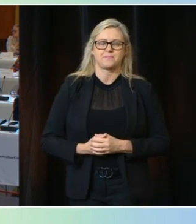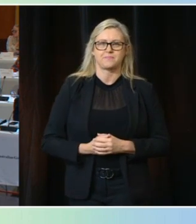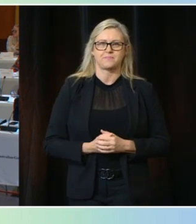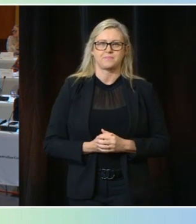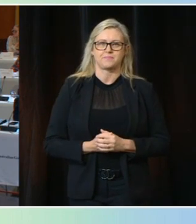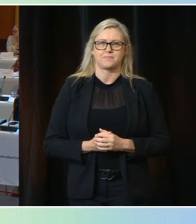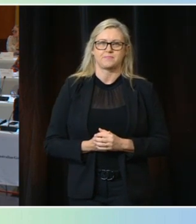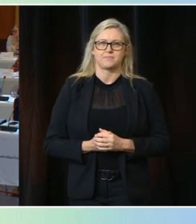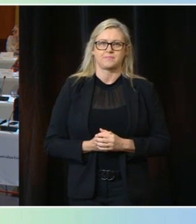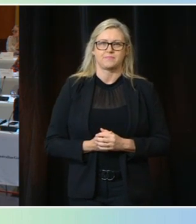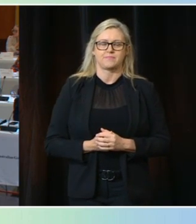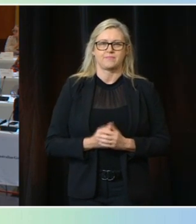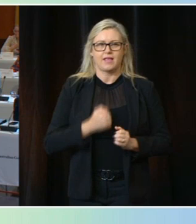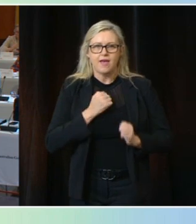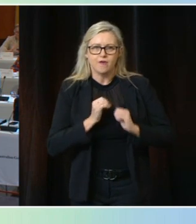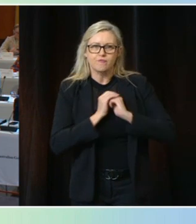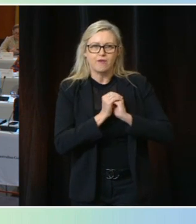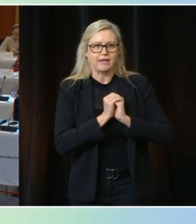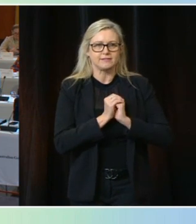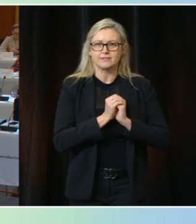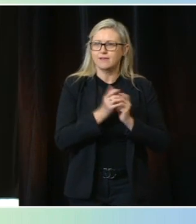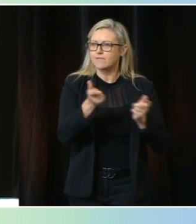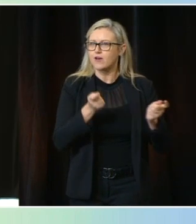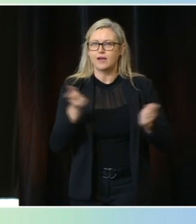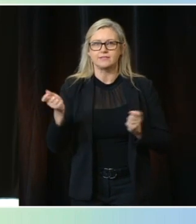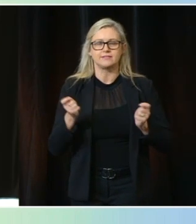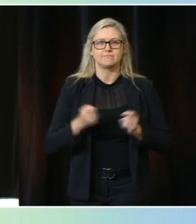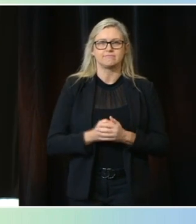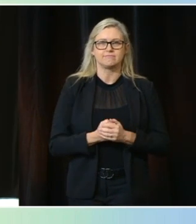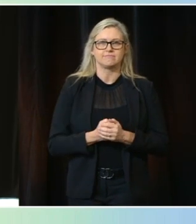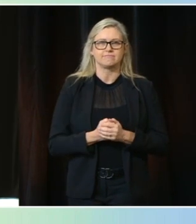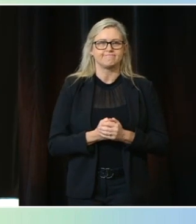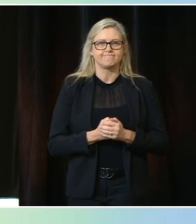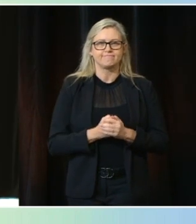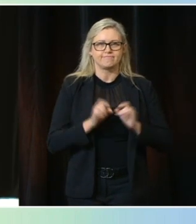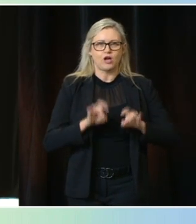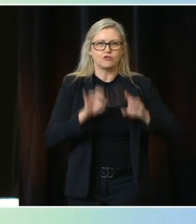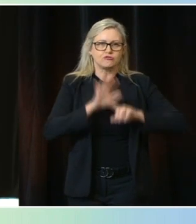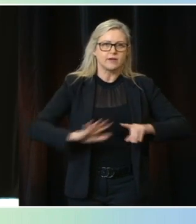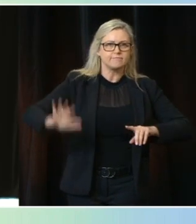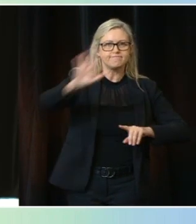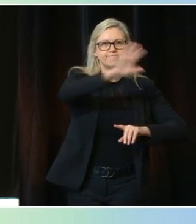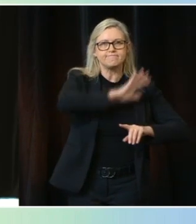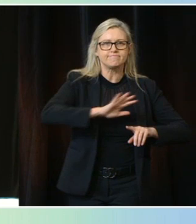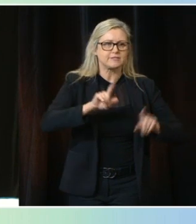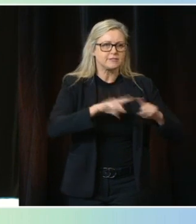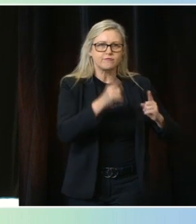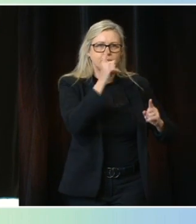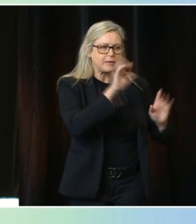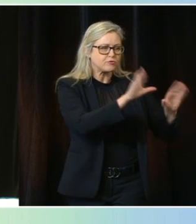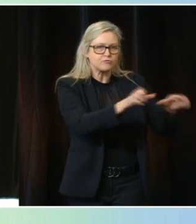to all of our friends who are here from the whole of Australian Society welcome